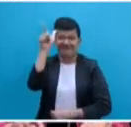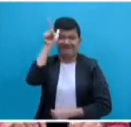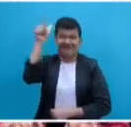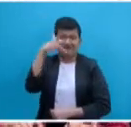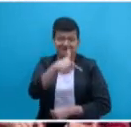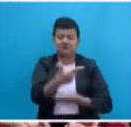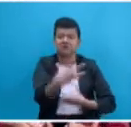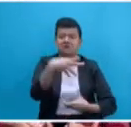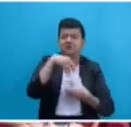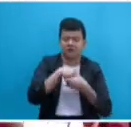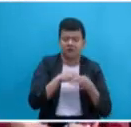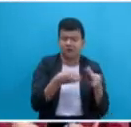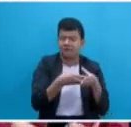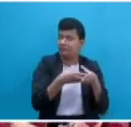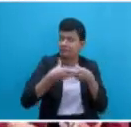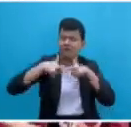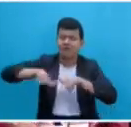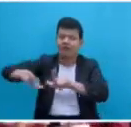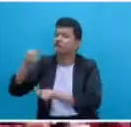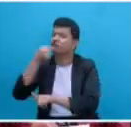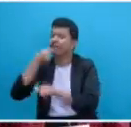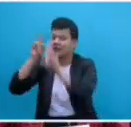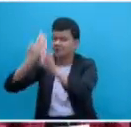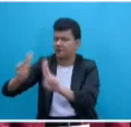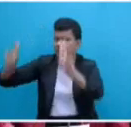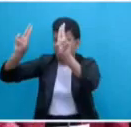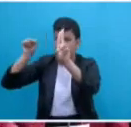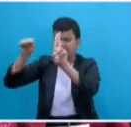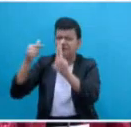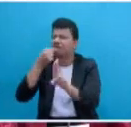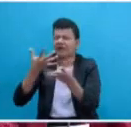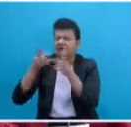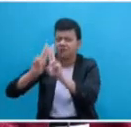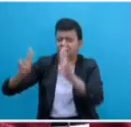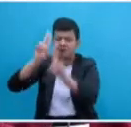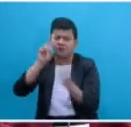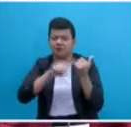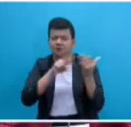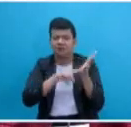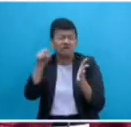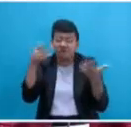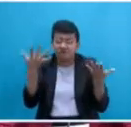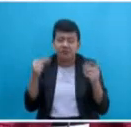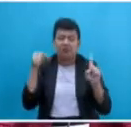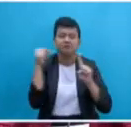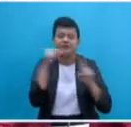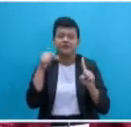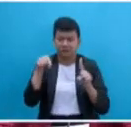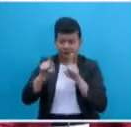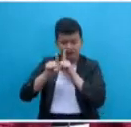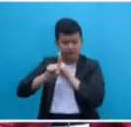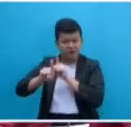findings, there was an additional 55 that Fiji had to specifically address and comply with. Many